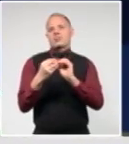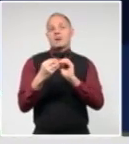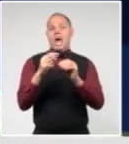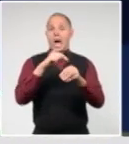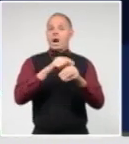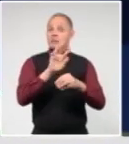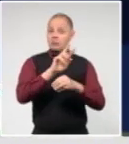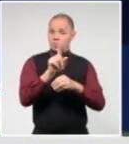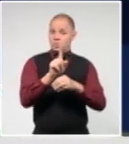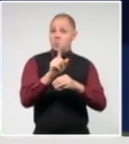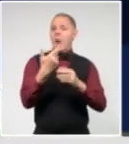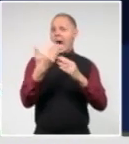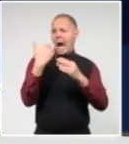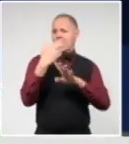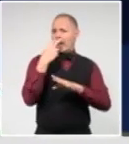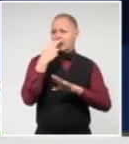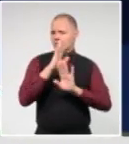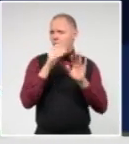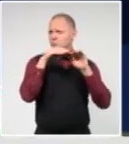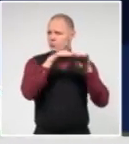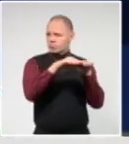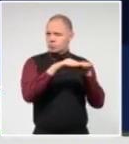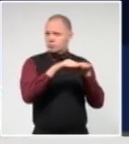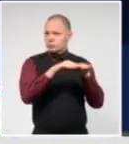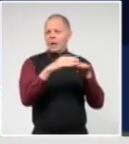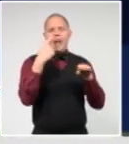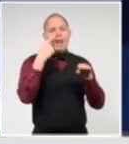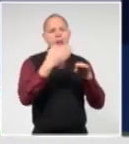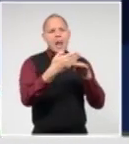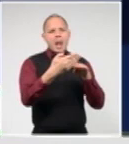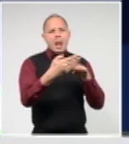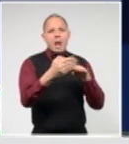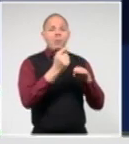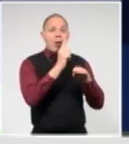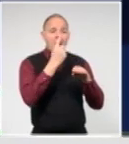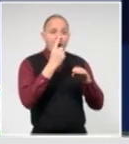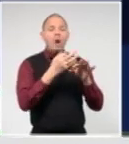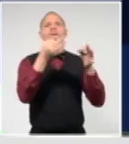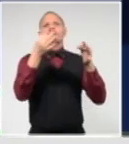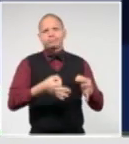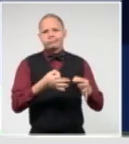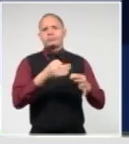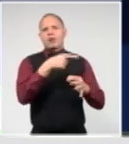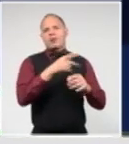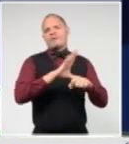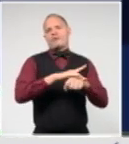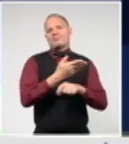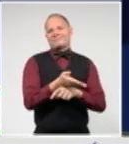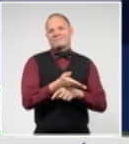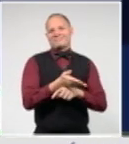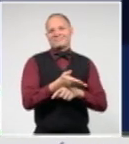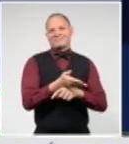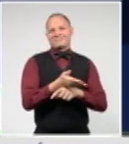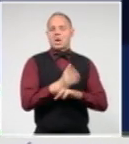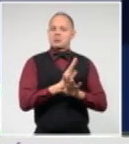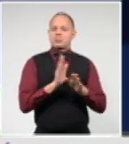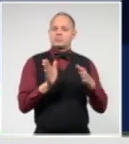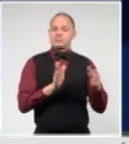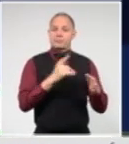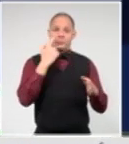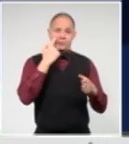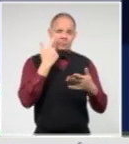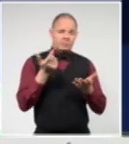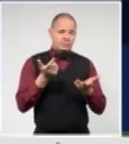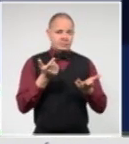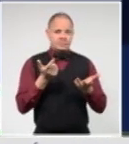means that 89.6% of all diagnosed cases in Cuba since the start of the pandemic